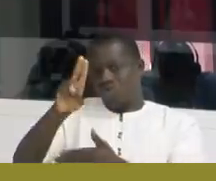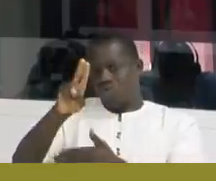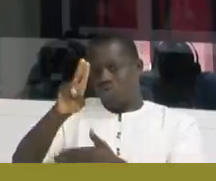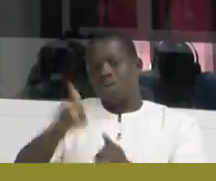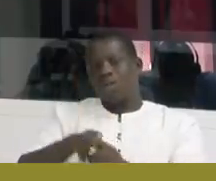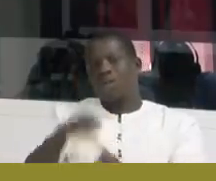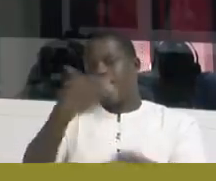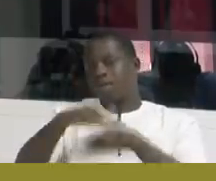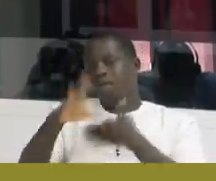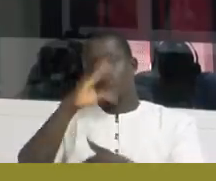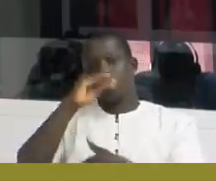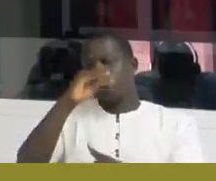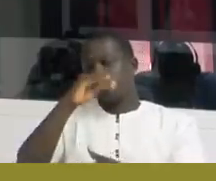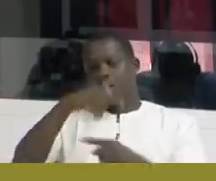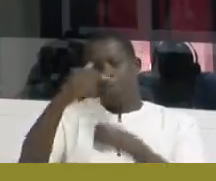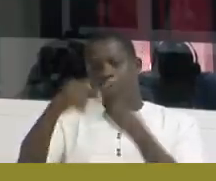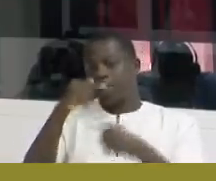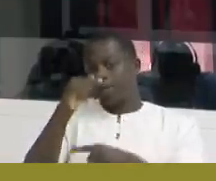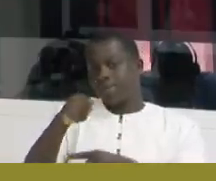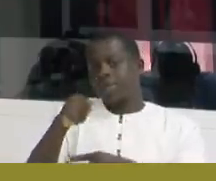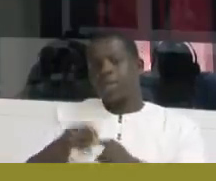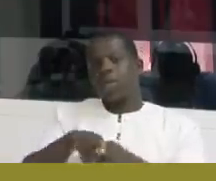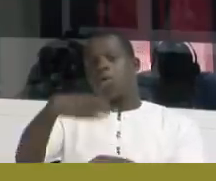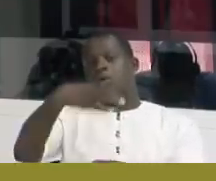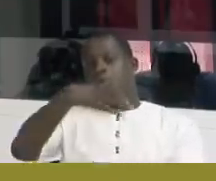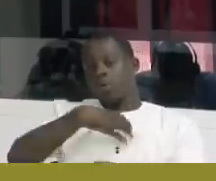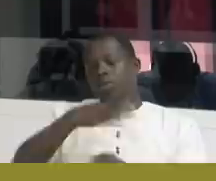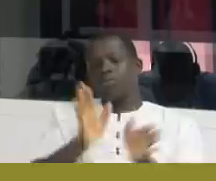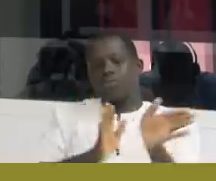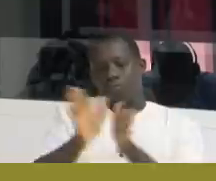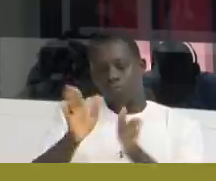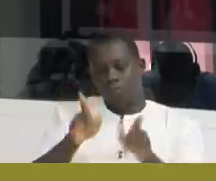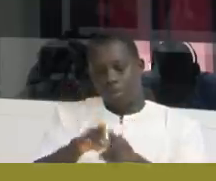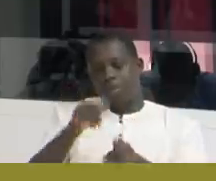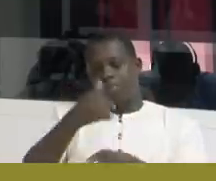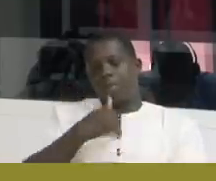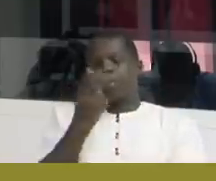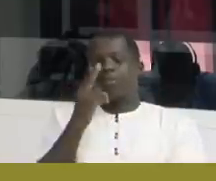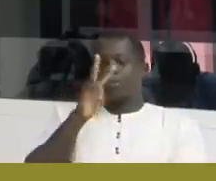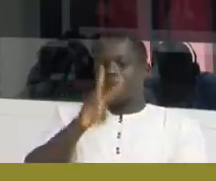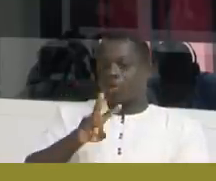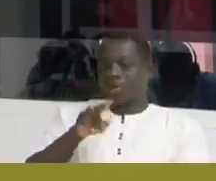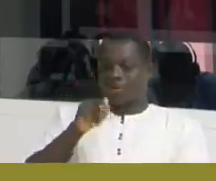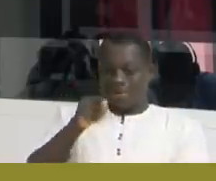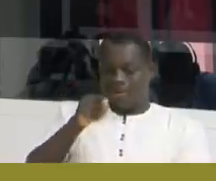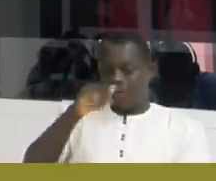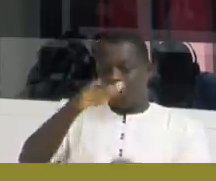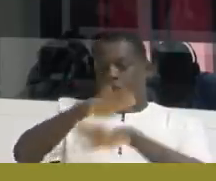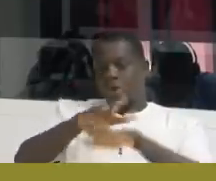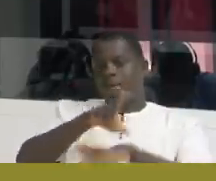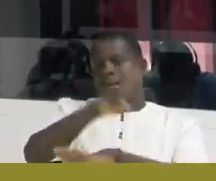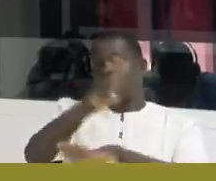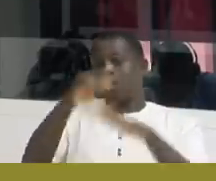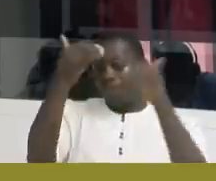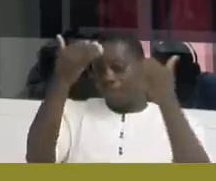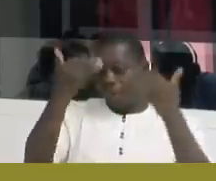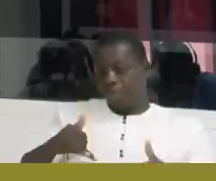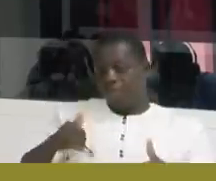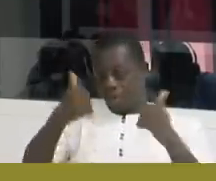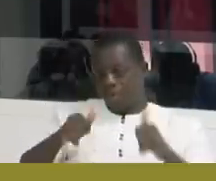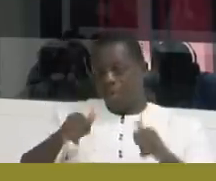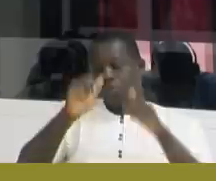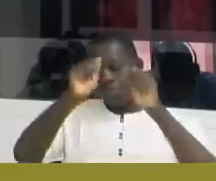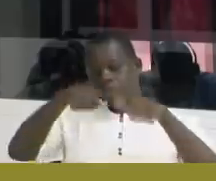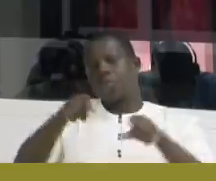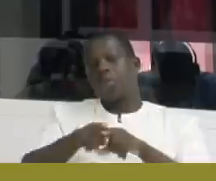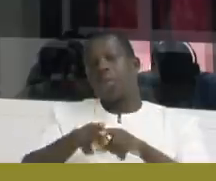He never mentioned that. He just wanted to convince me that, look, this is on the table, it is going to happen, and